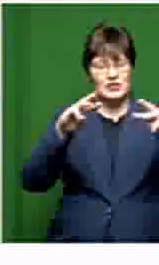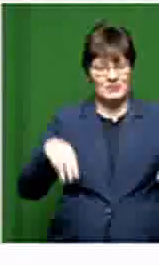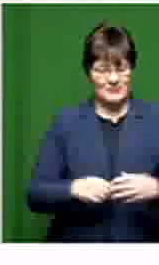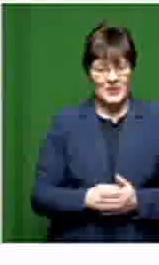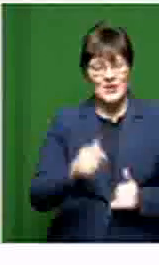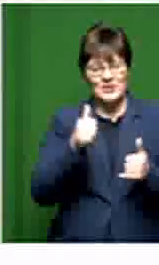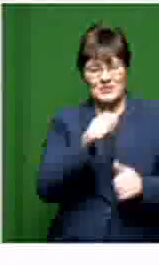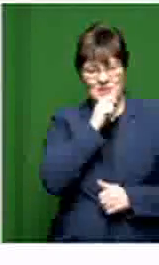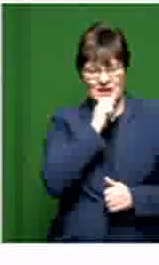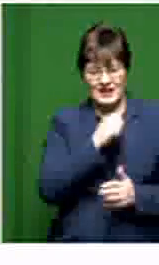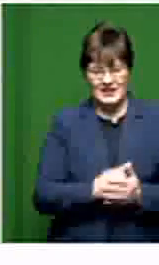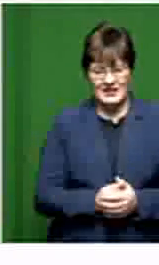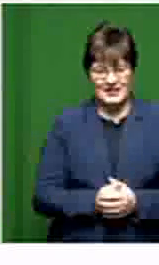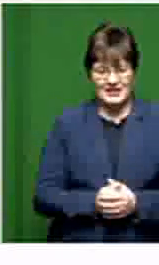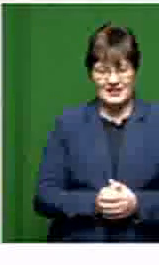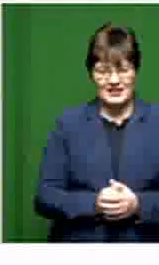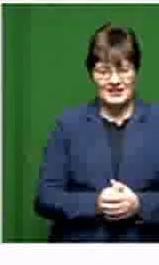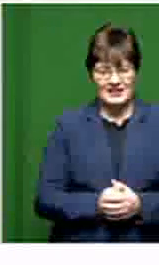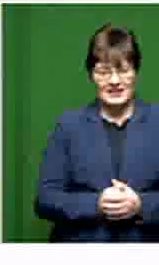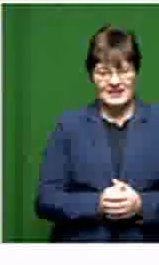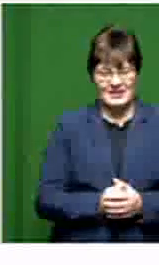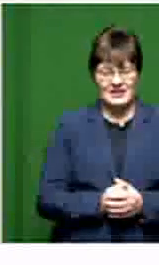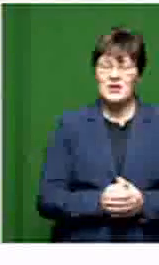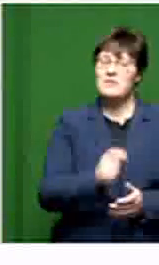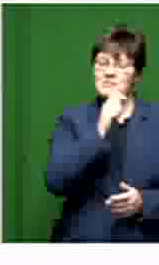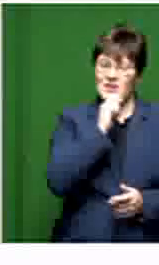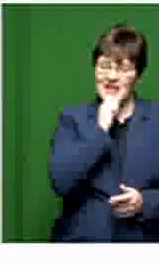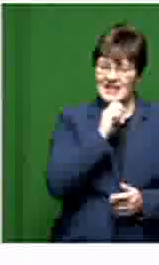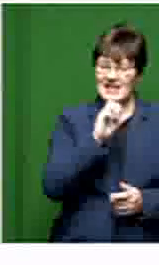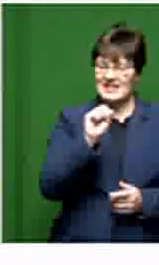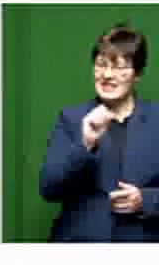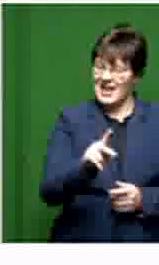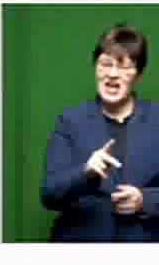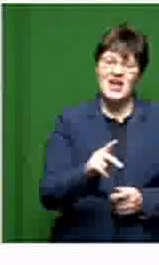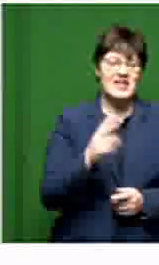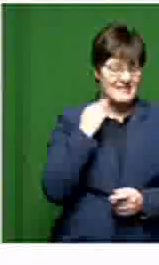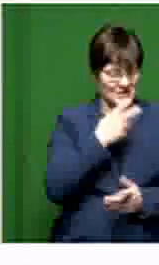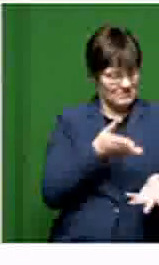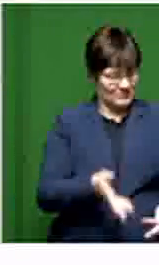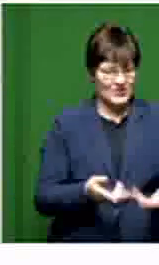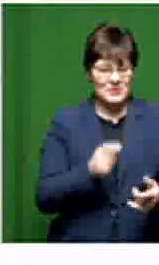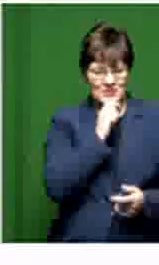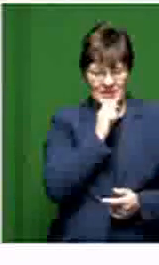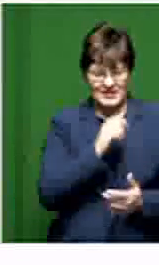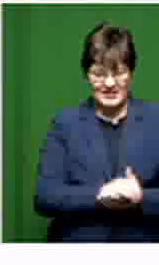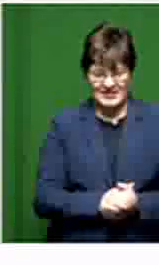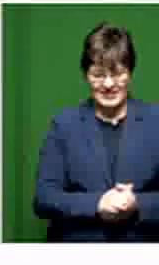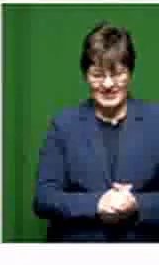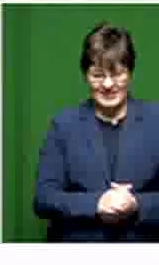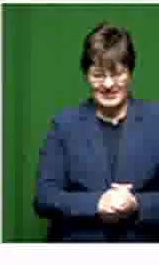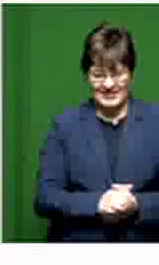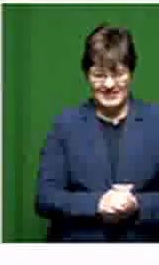to you, Rooksana. Morning, Sakina, and it's lovely to be here this morning. Oh, thanks for your